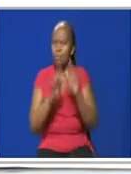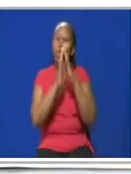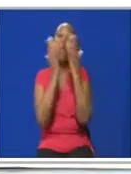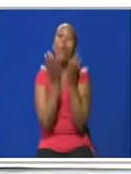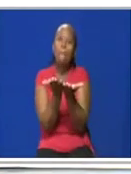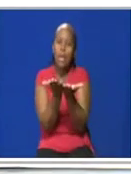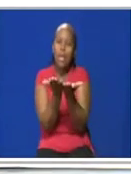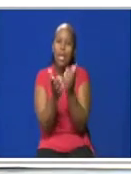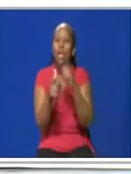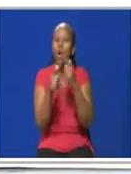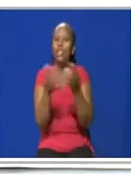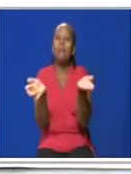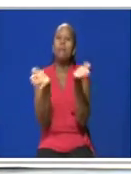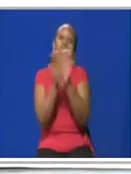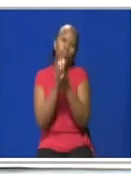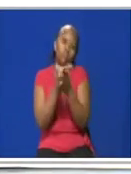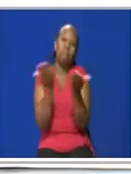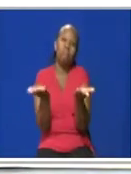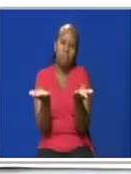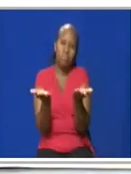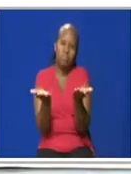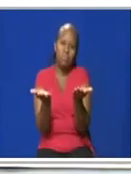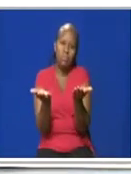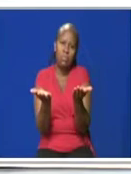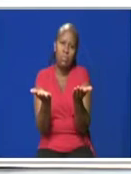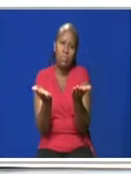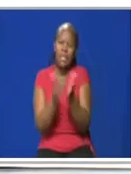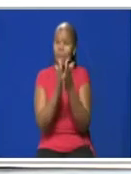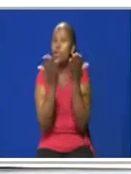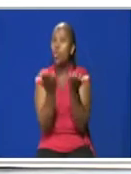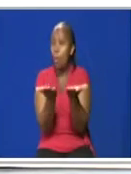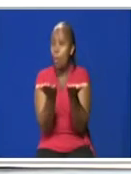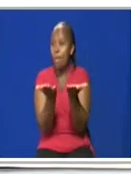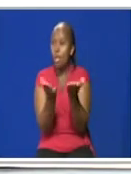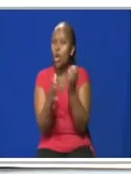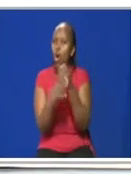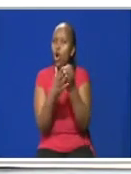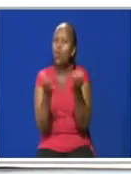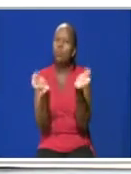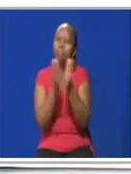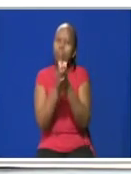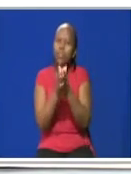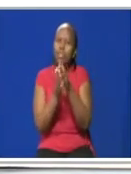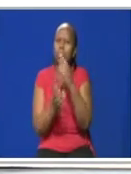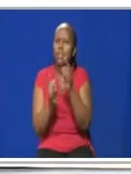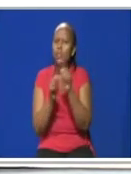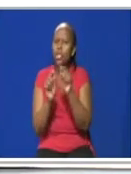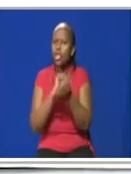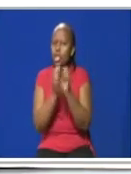this or when I close it that way? When it is open or when I close it into something